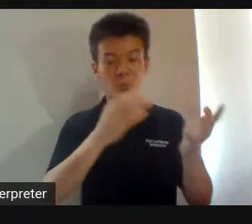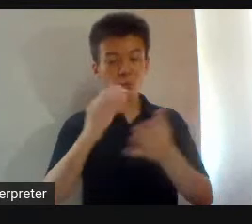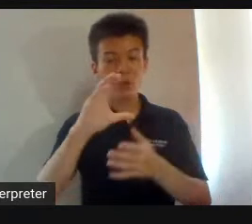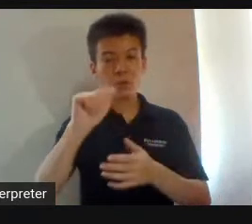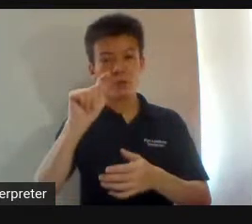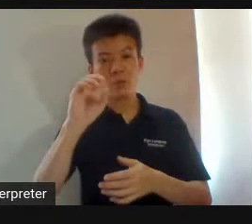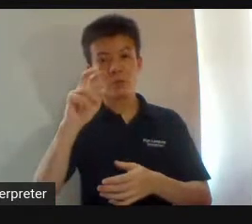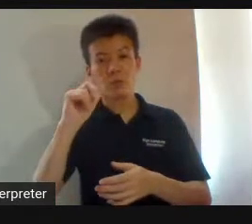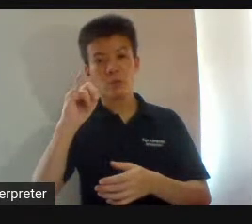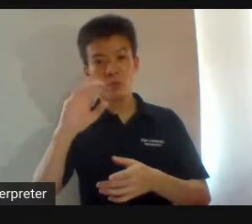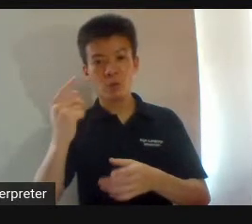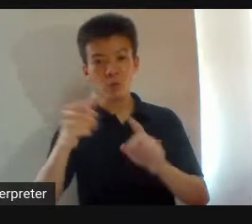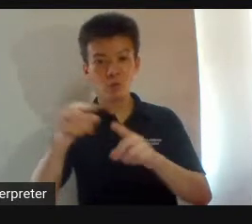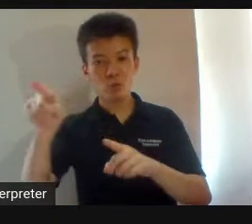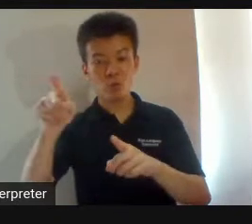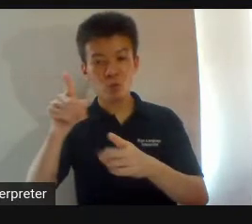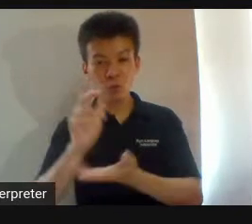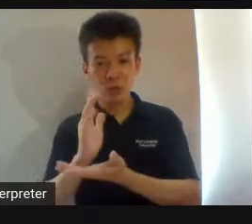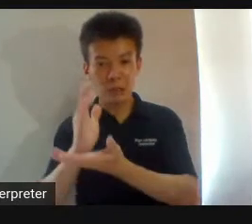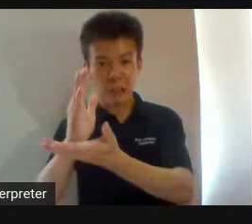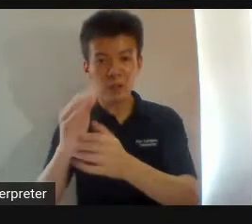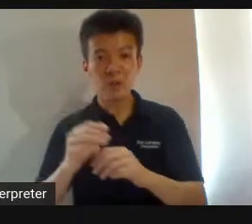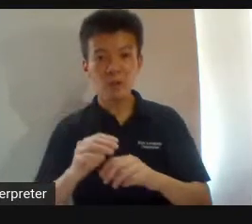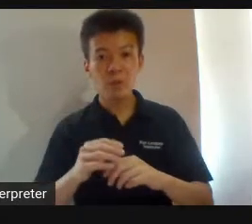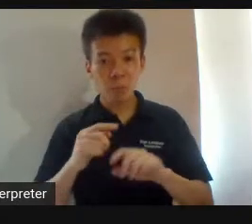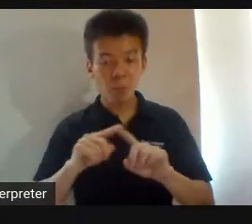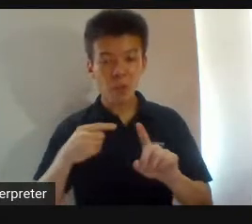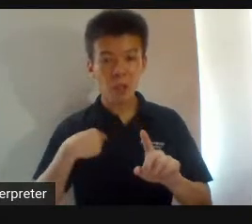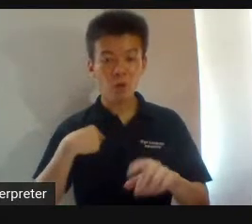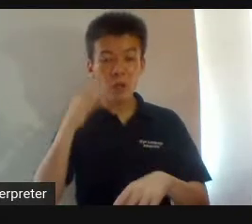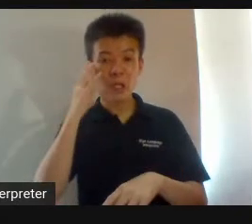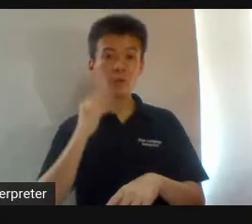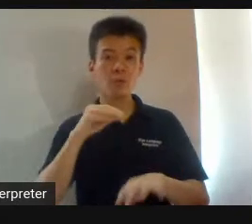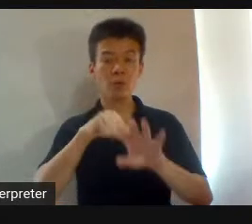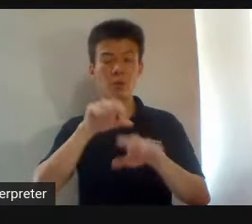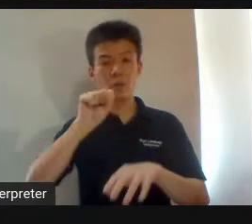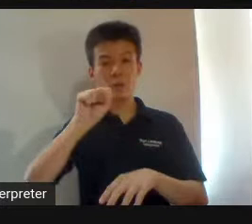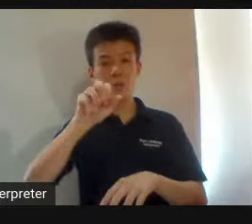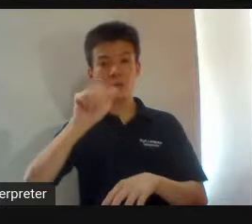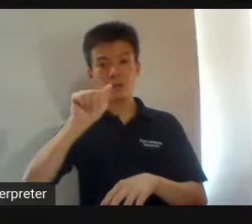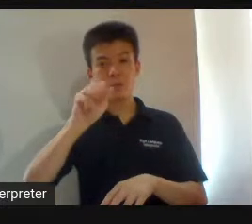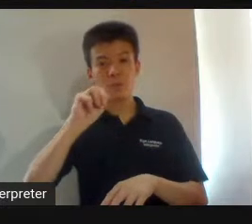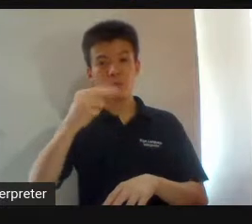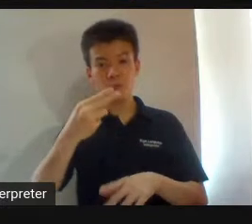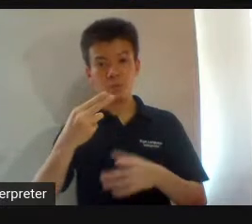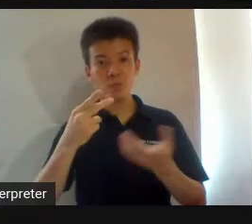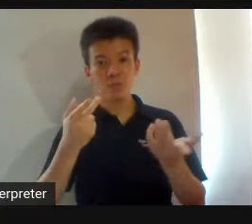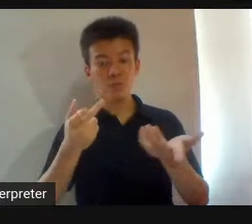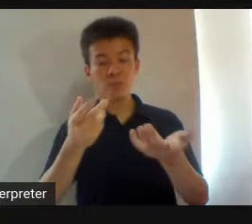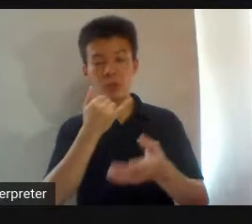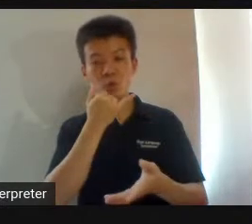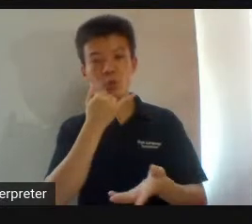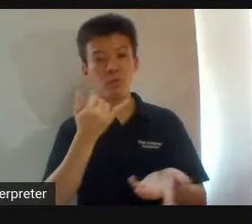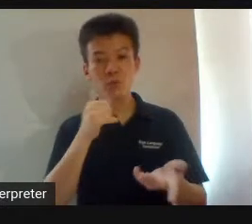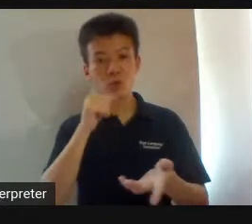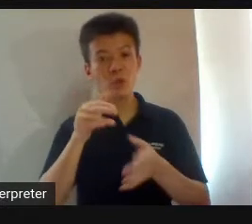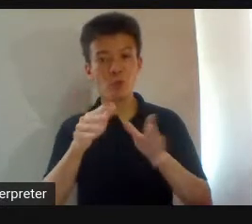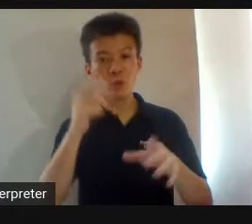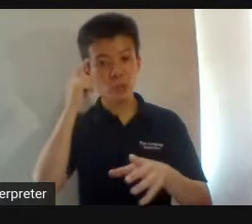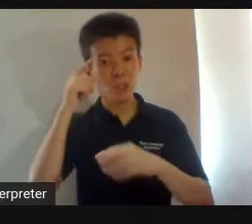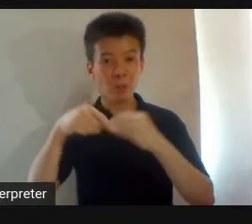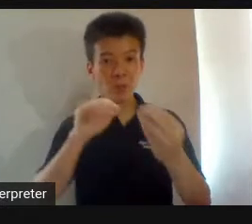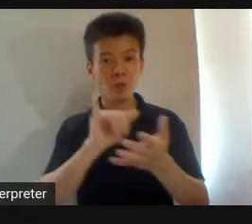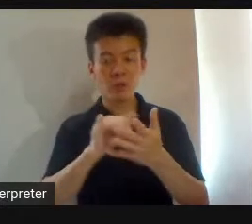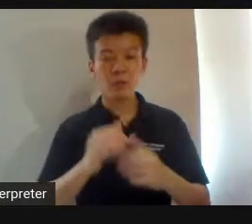to sailing. But our experience at SAMH has shown that it's wrong. It's not the way to think about